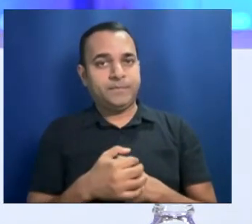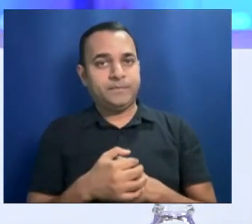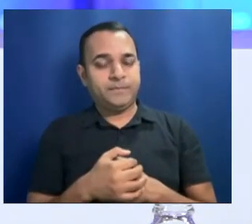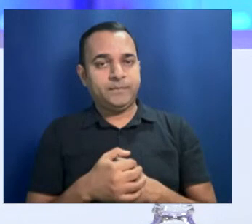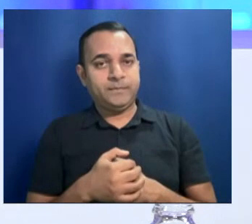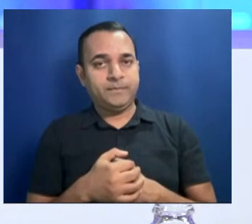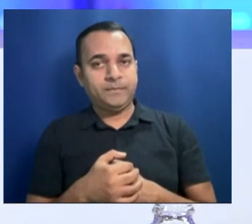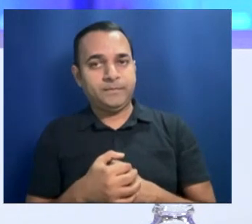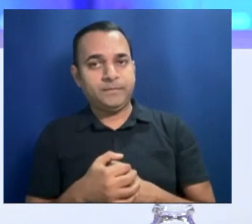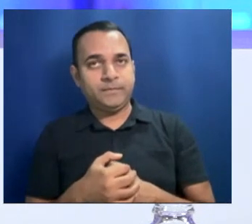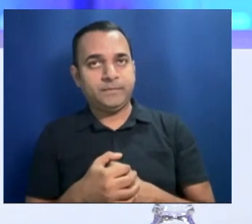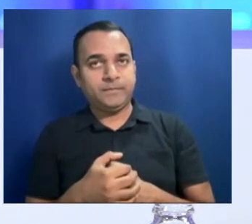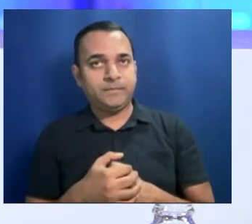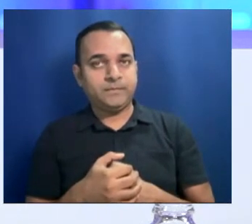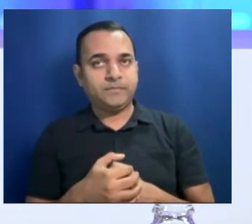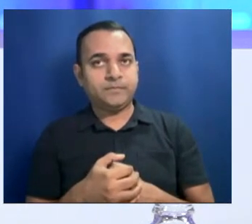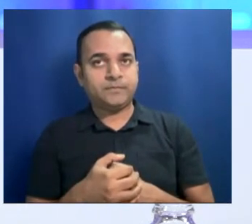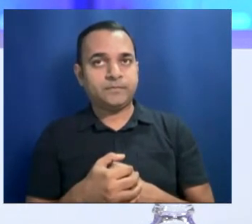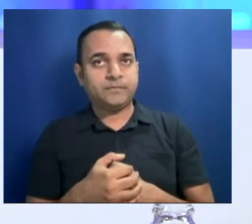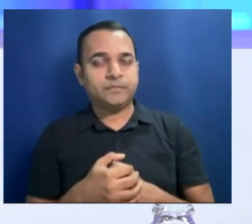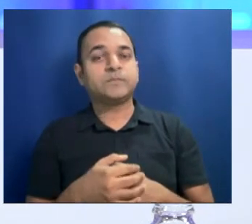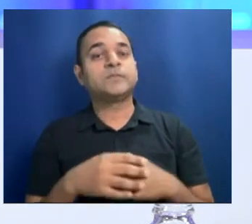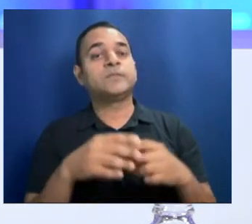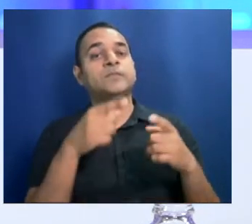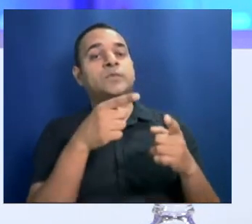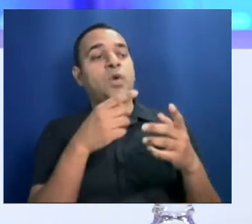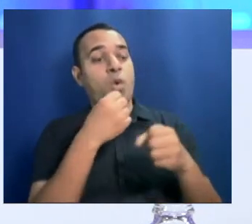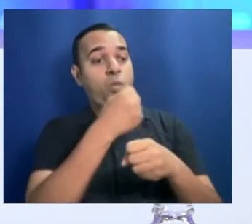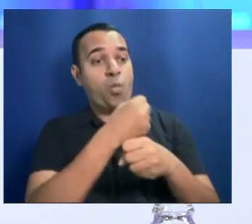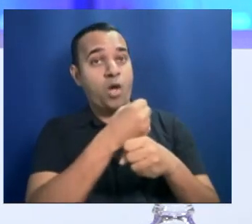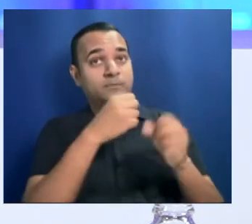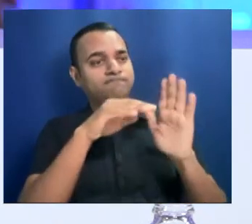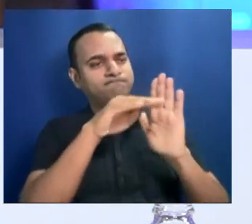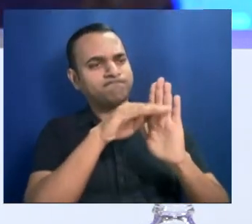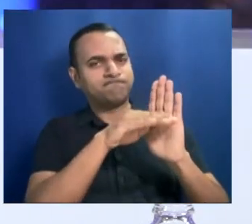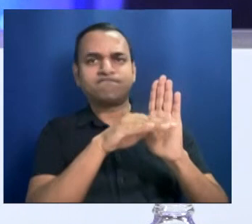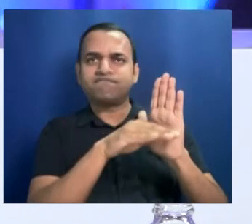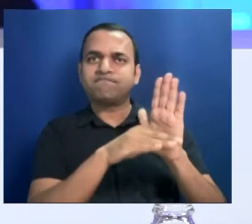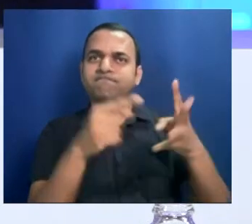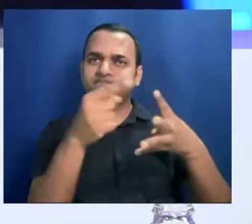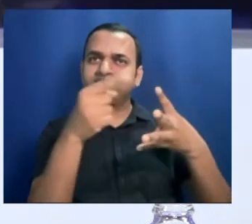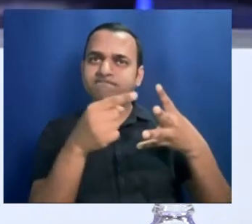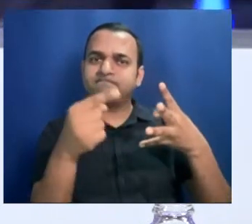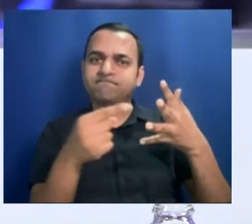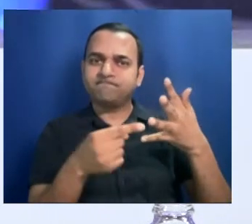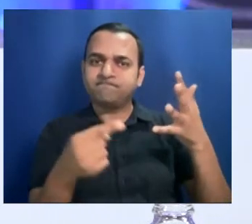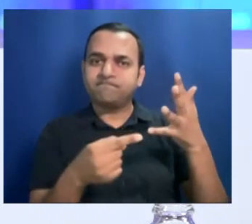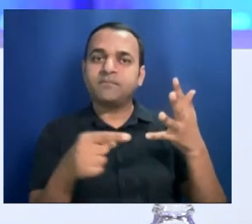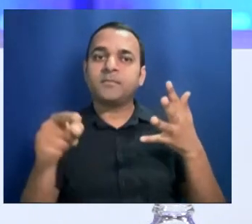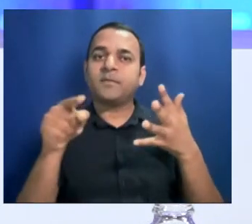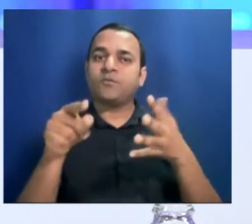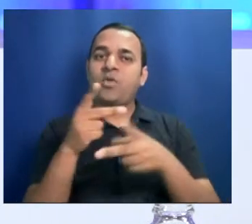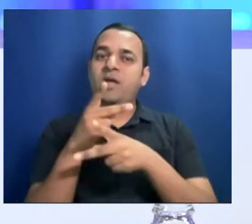working conditions and situation of carers. We know that care sector is